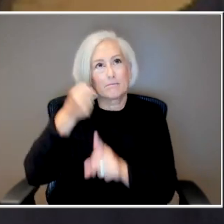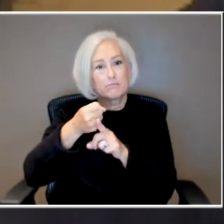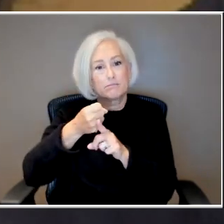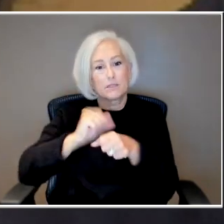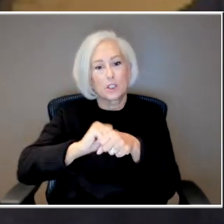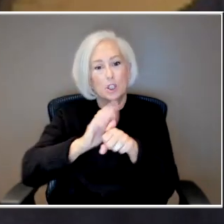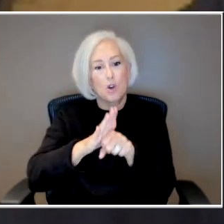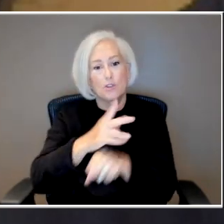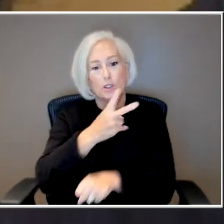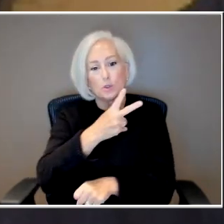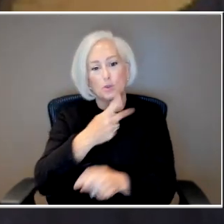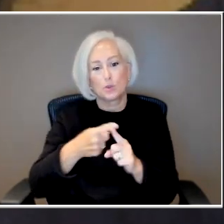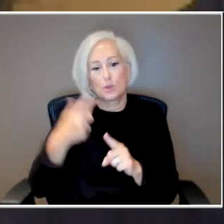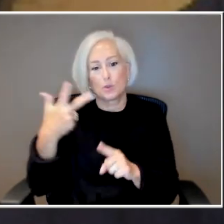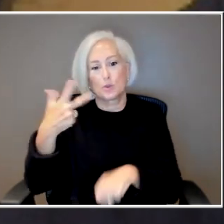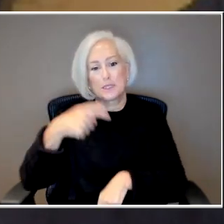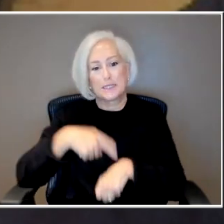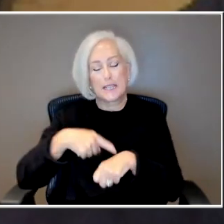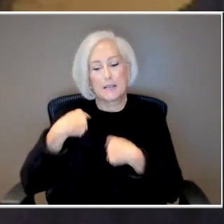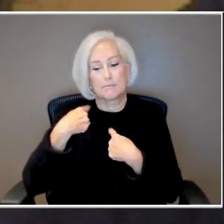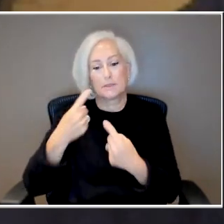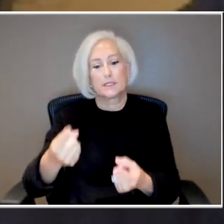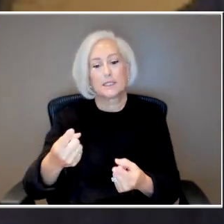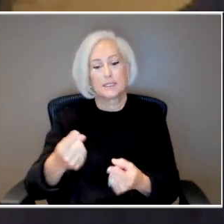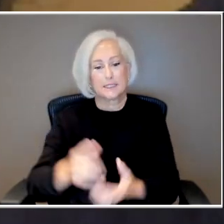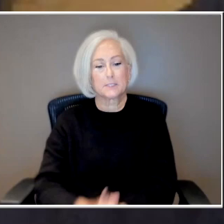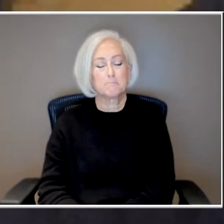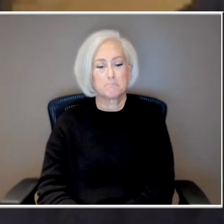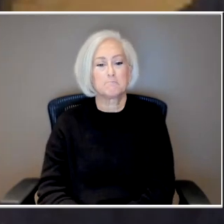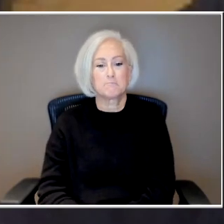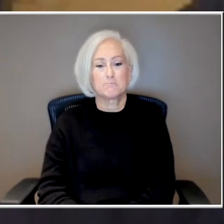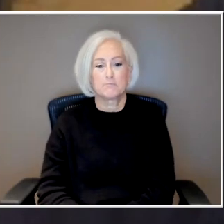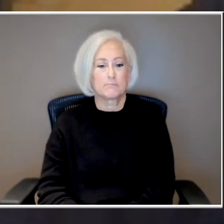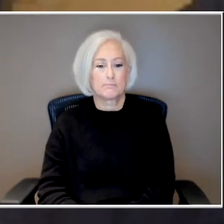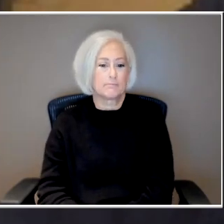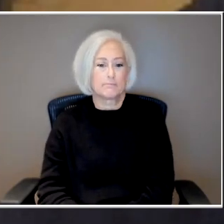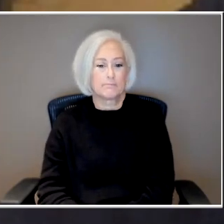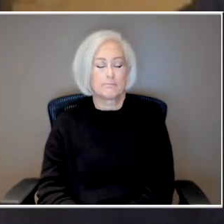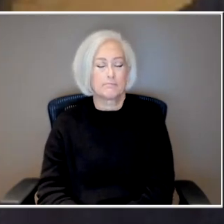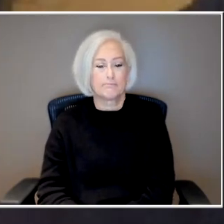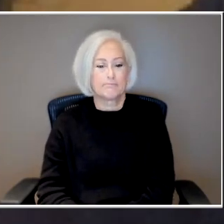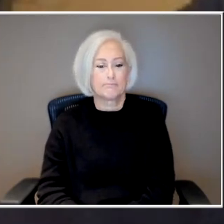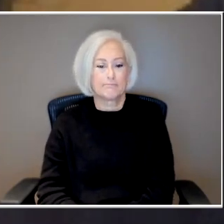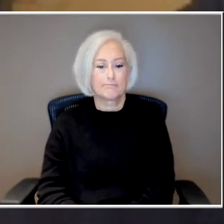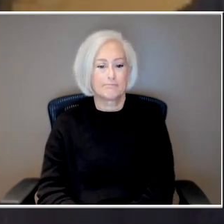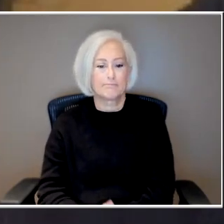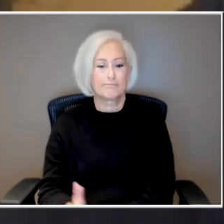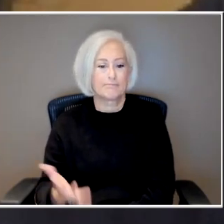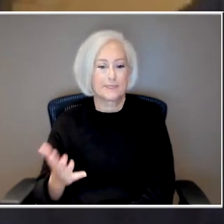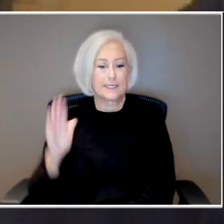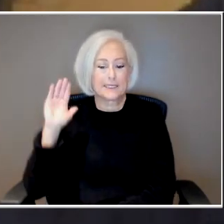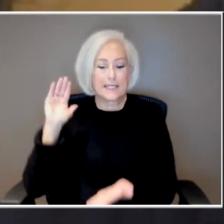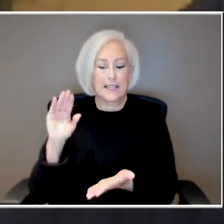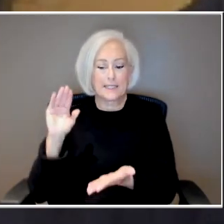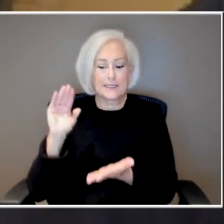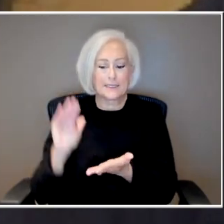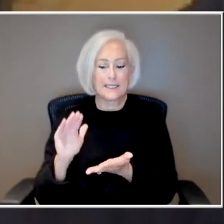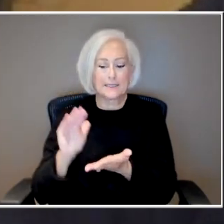3 times since then. Yeah. And it just seems that it's been less and less of an